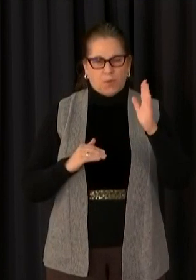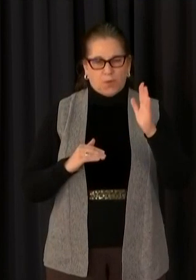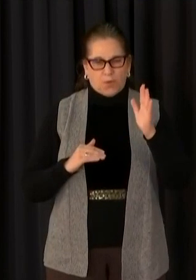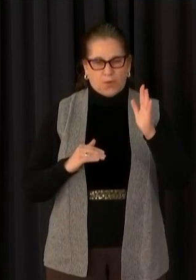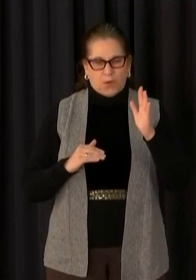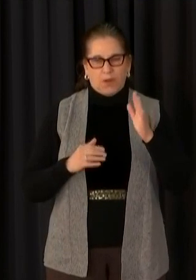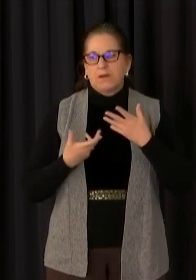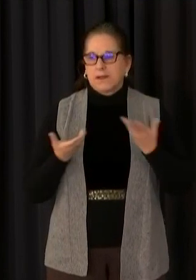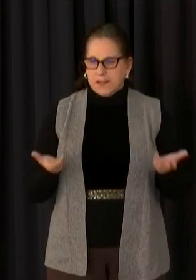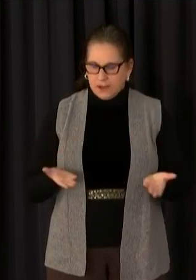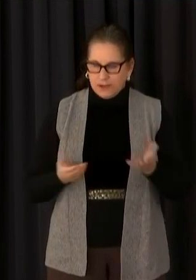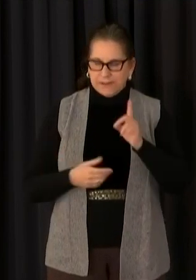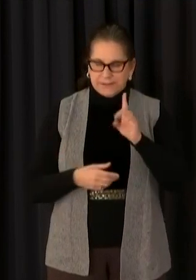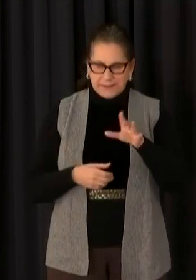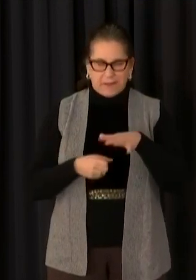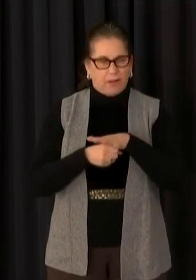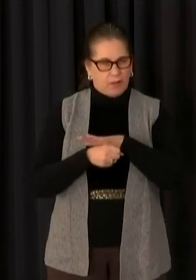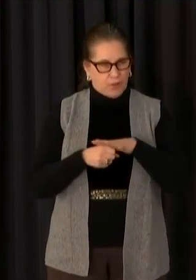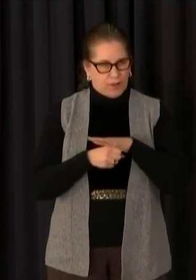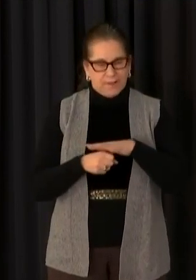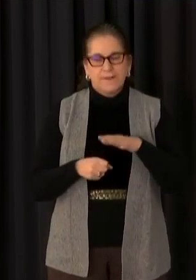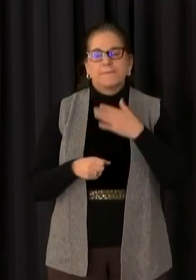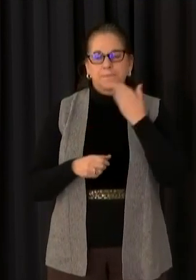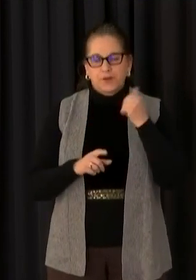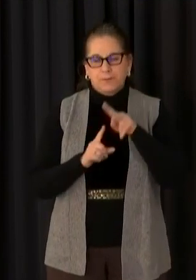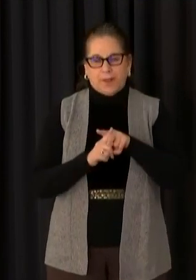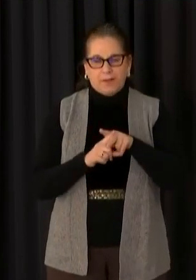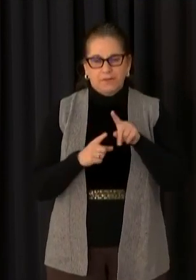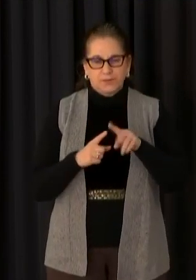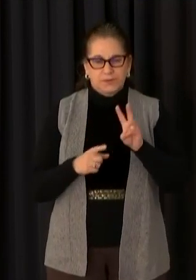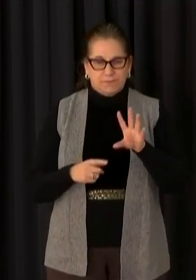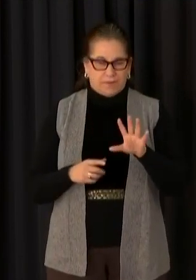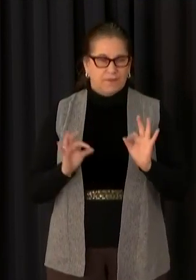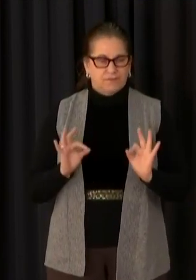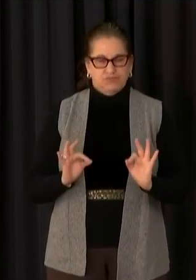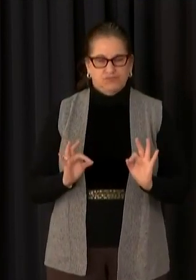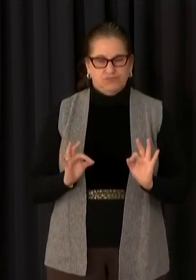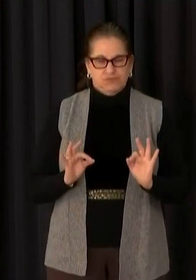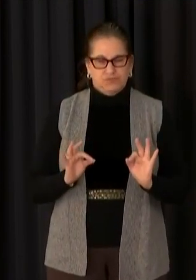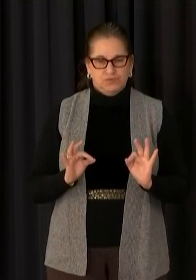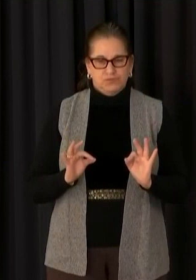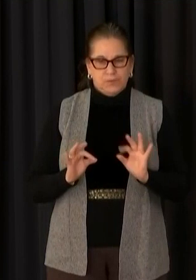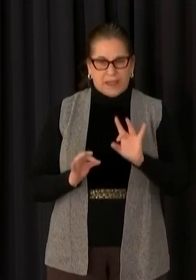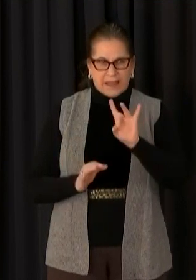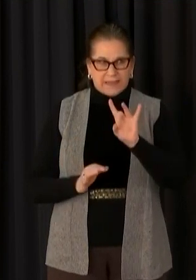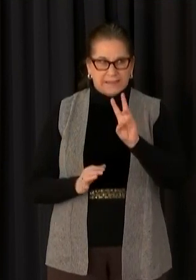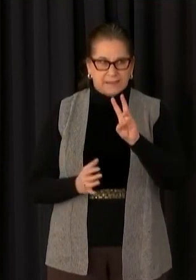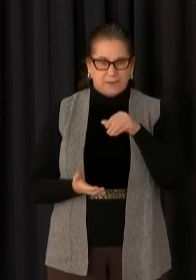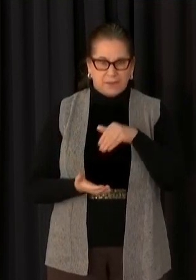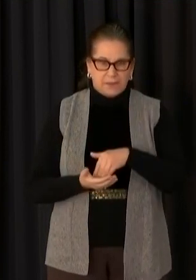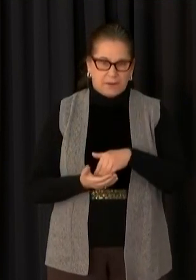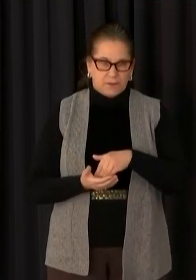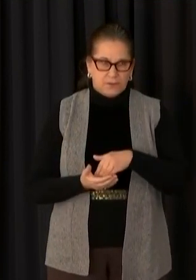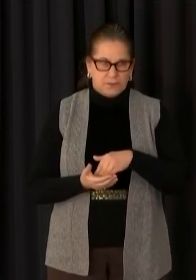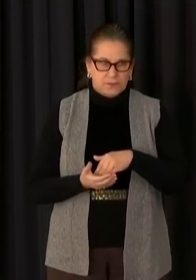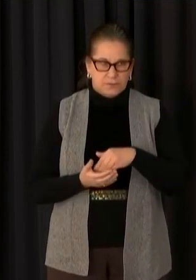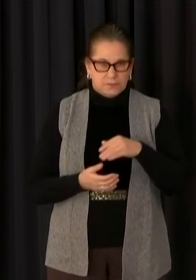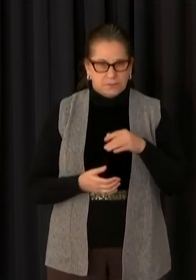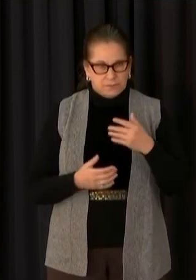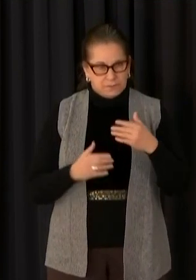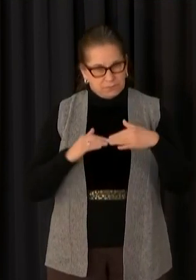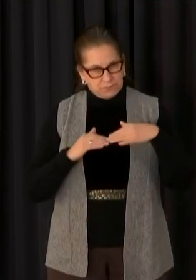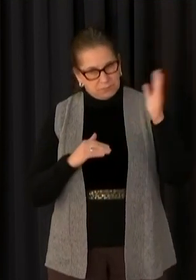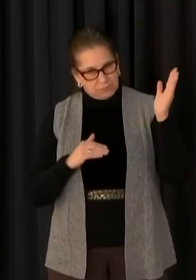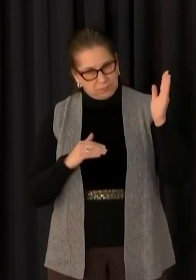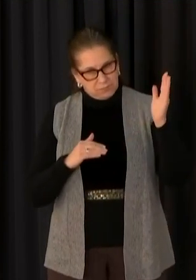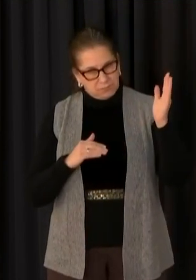locally. And now that group is a sizable group, 86,000 individuals. But in terms of how we're rolling